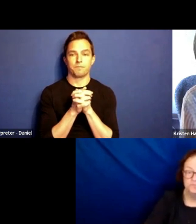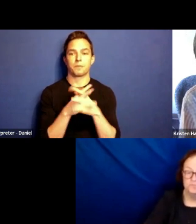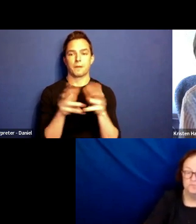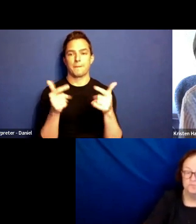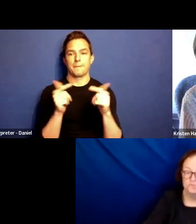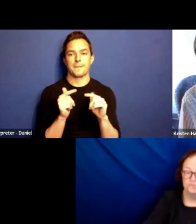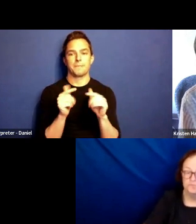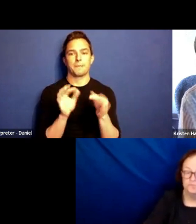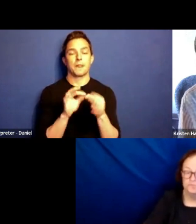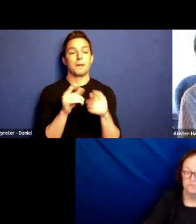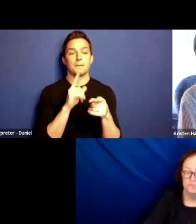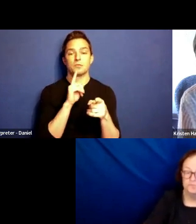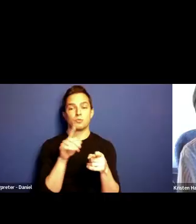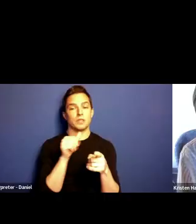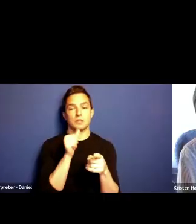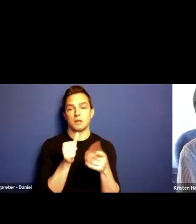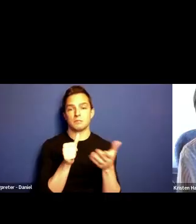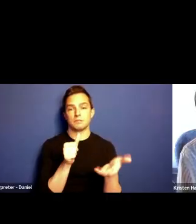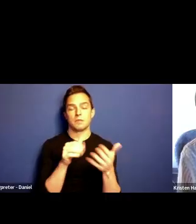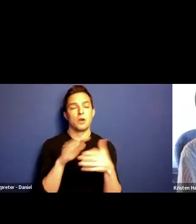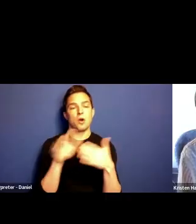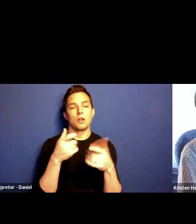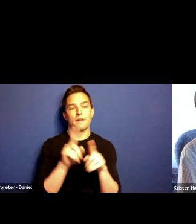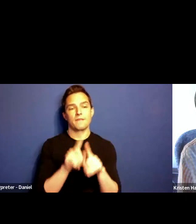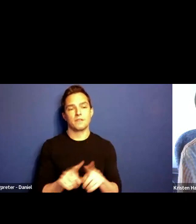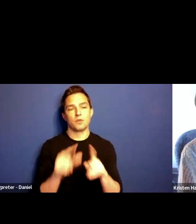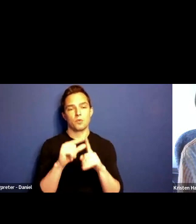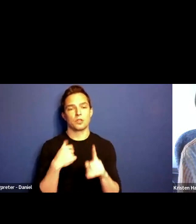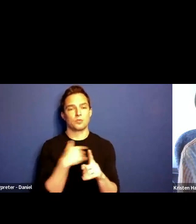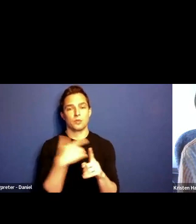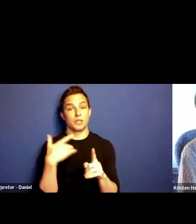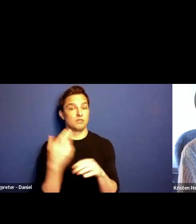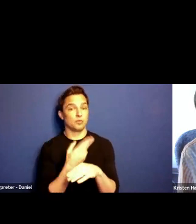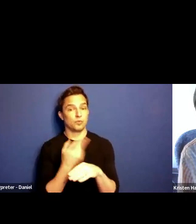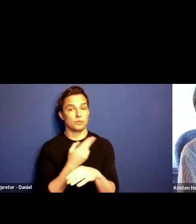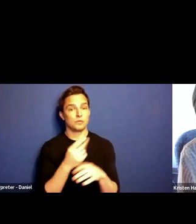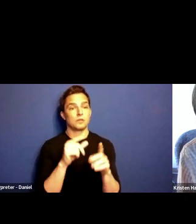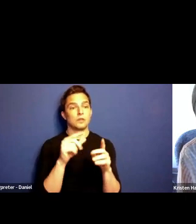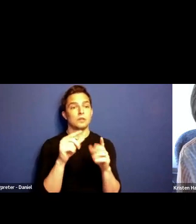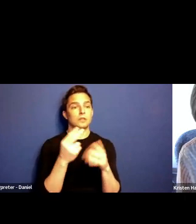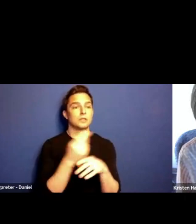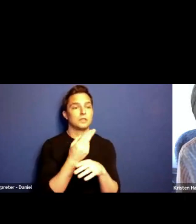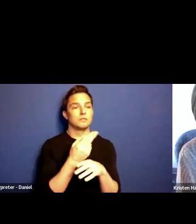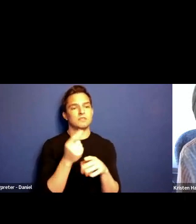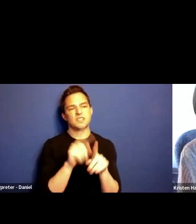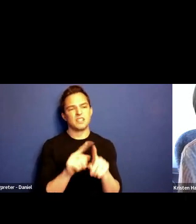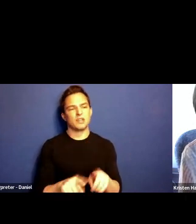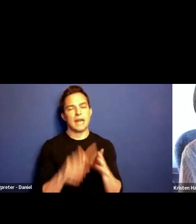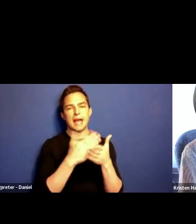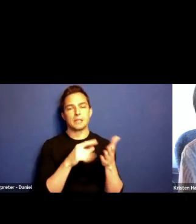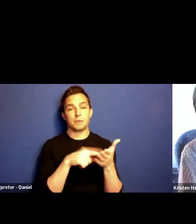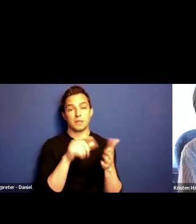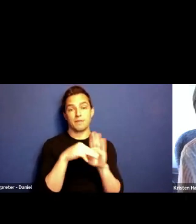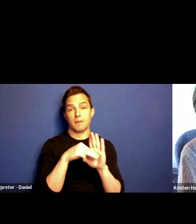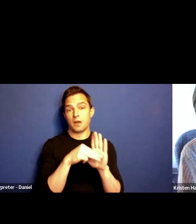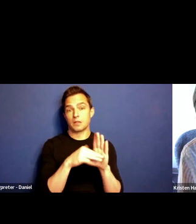not. We all have different words that we use in our communities for different aspects of the system. We have different models for